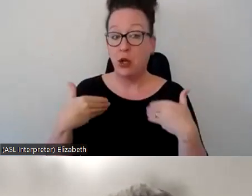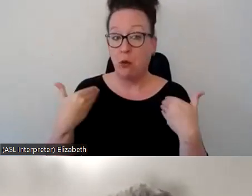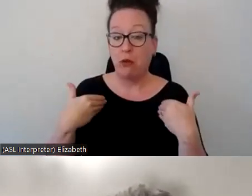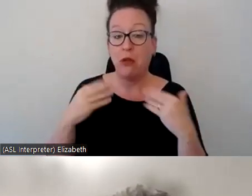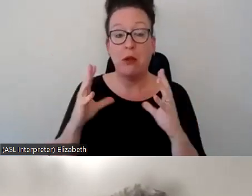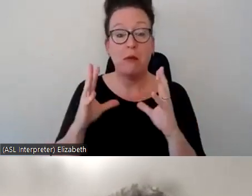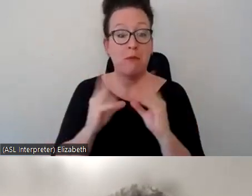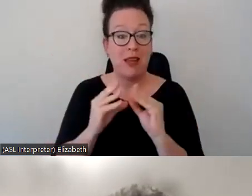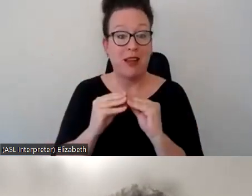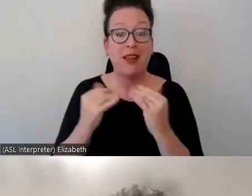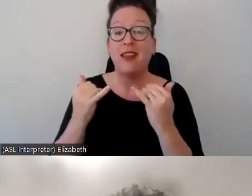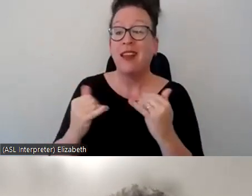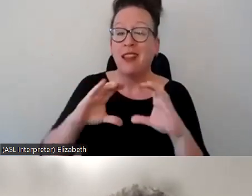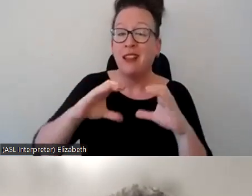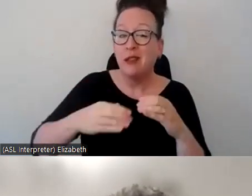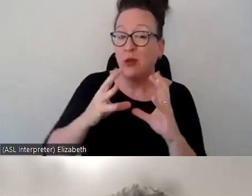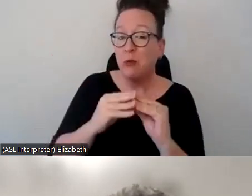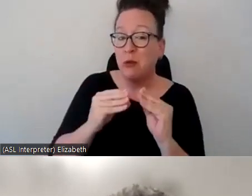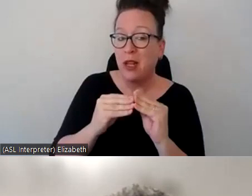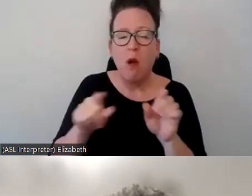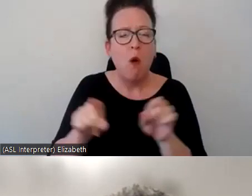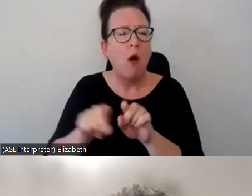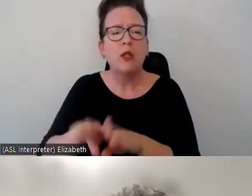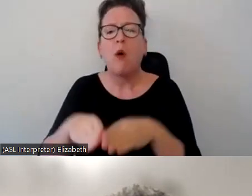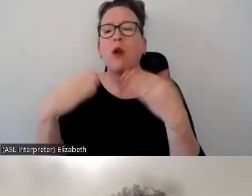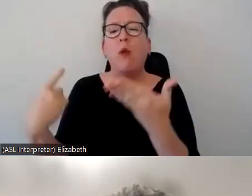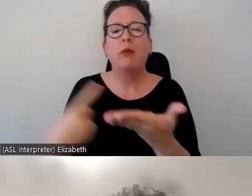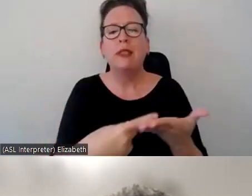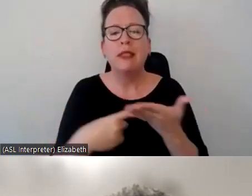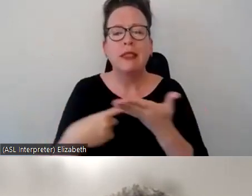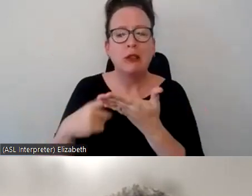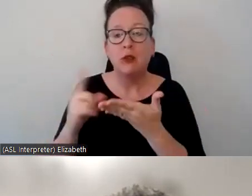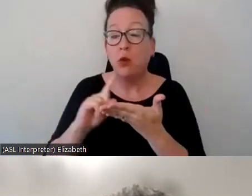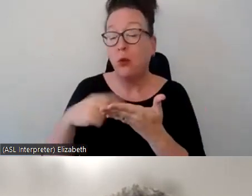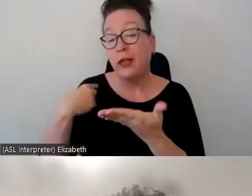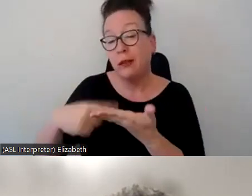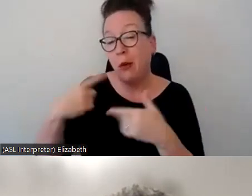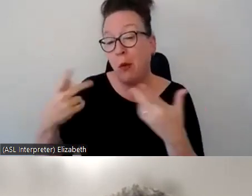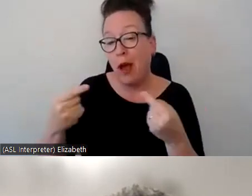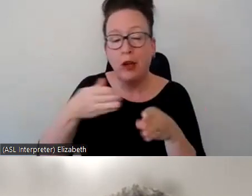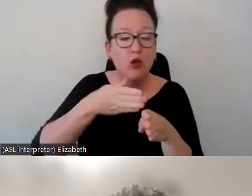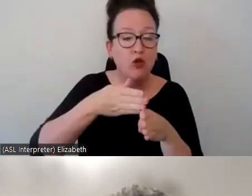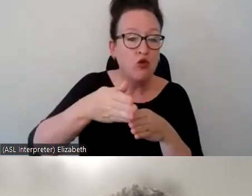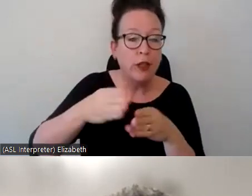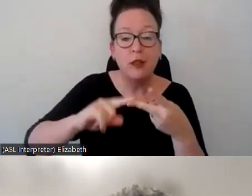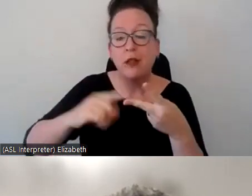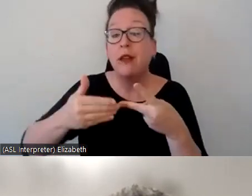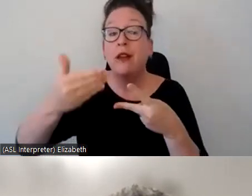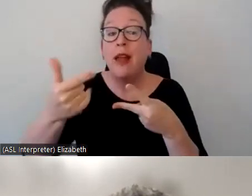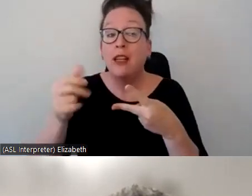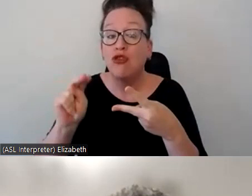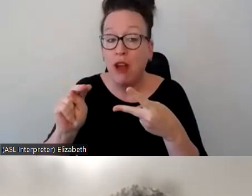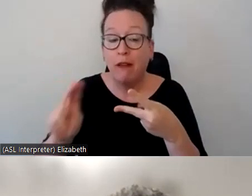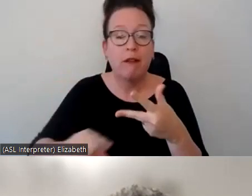series, an open forum where we'll discuss next gen, we'll discuss careers, and we'll